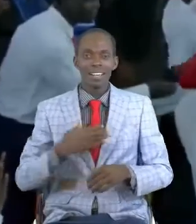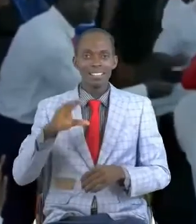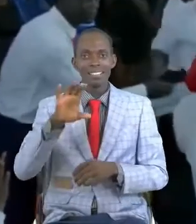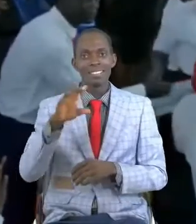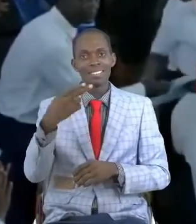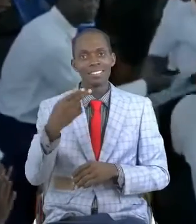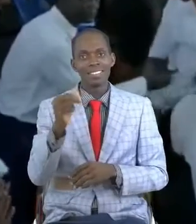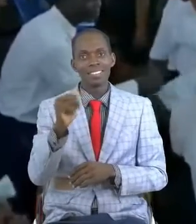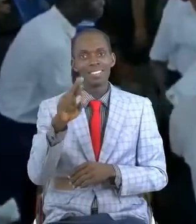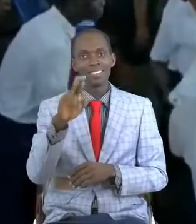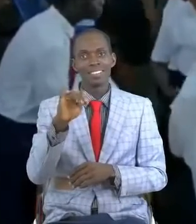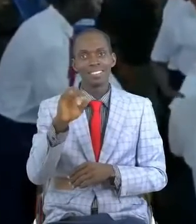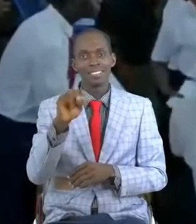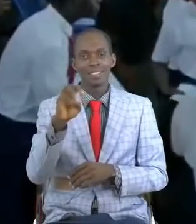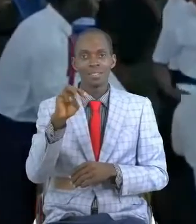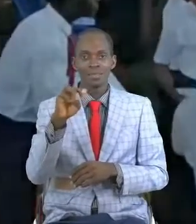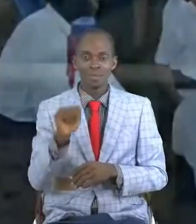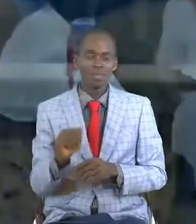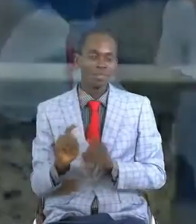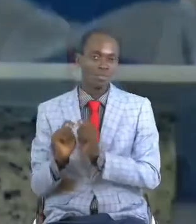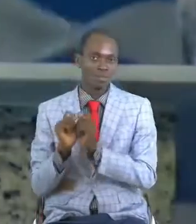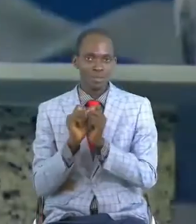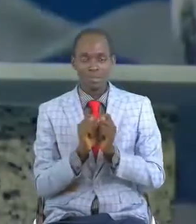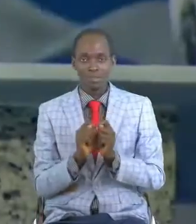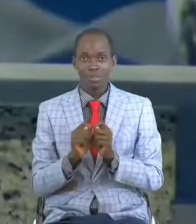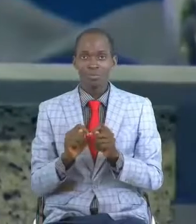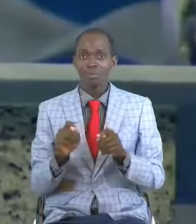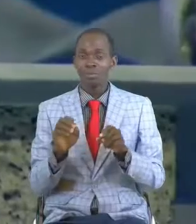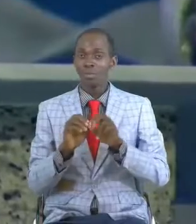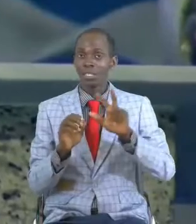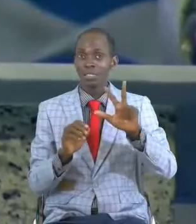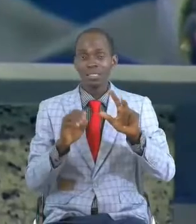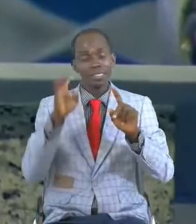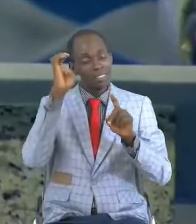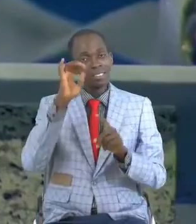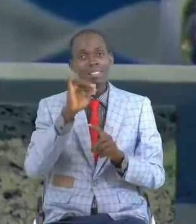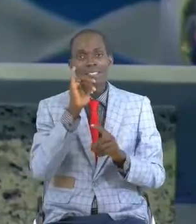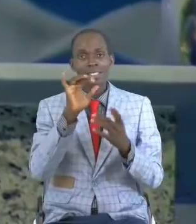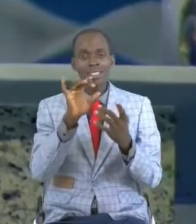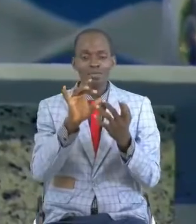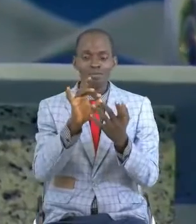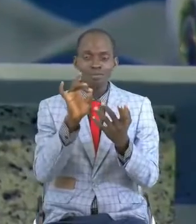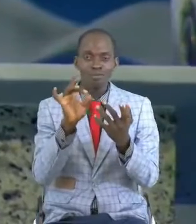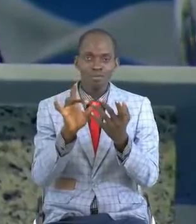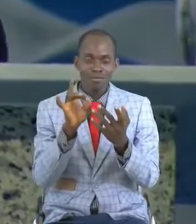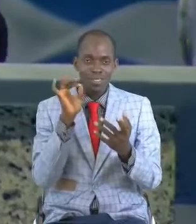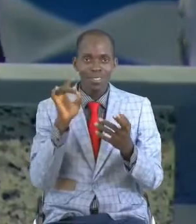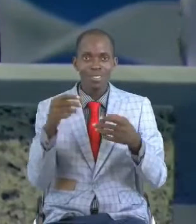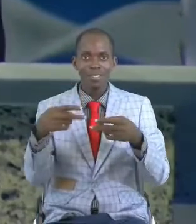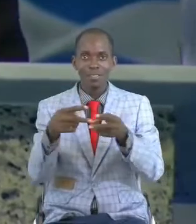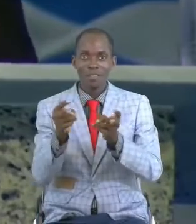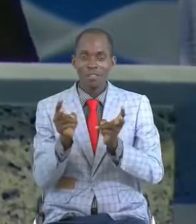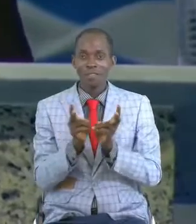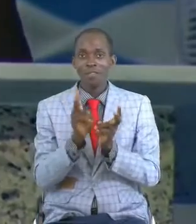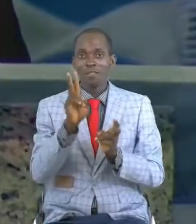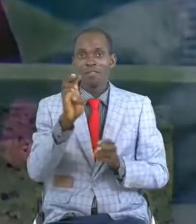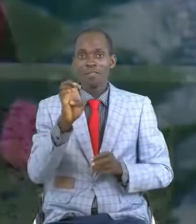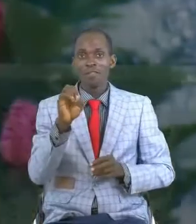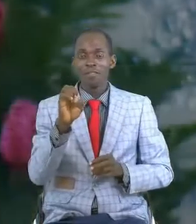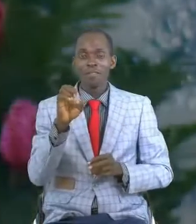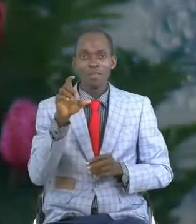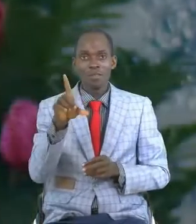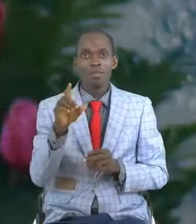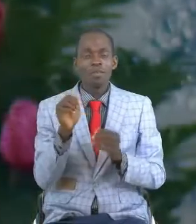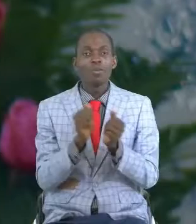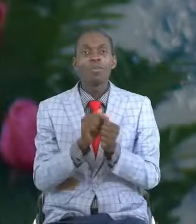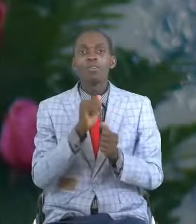Number three, he's a chosen vessel with uncommon anointing and grace